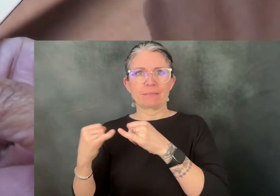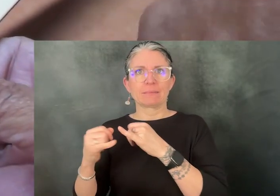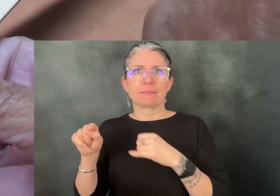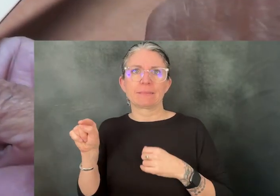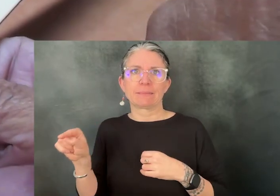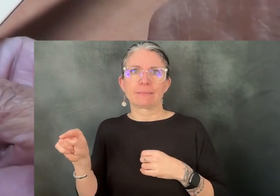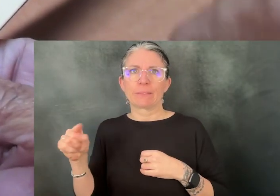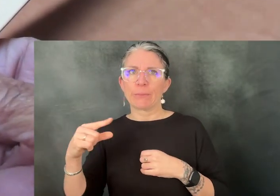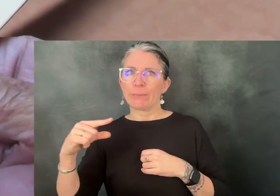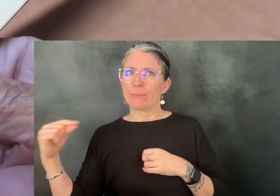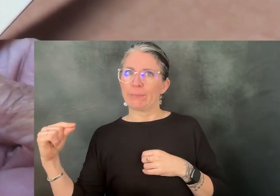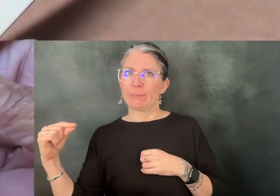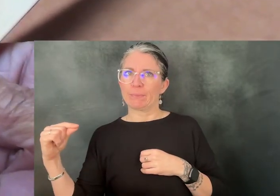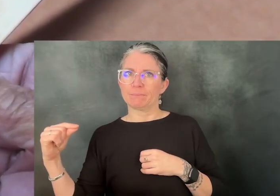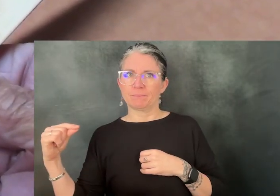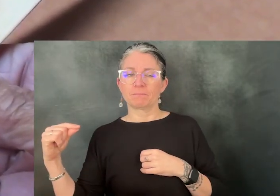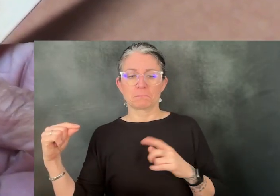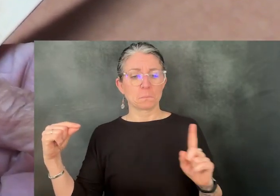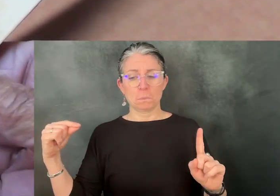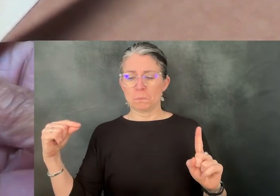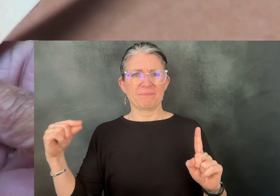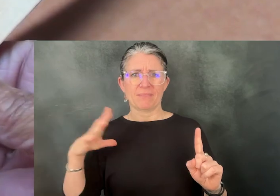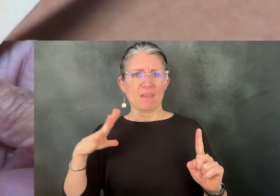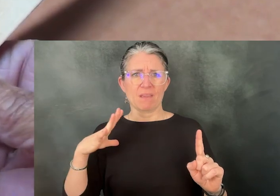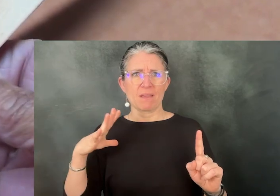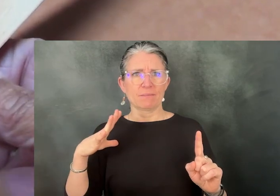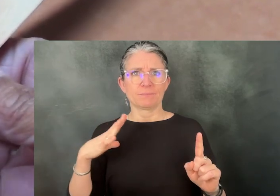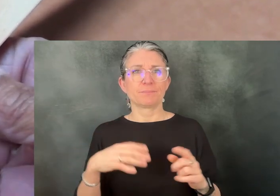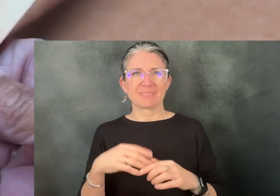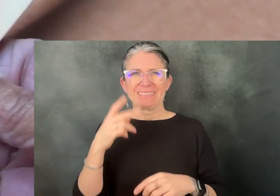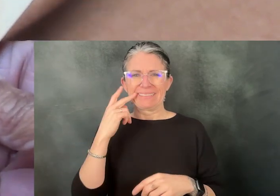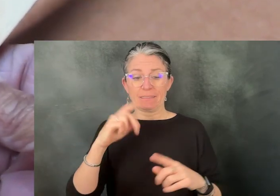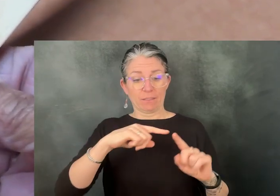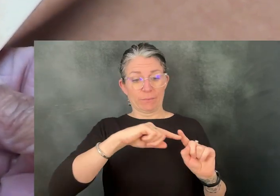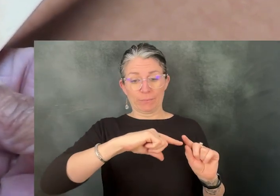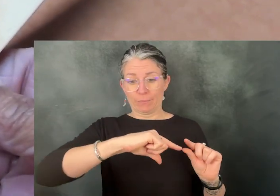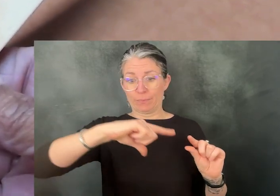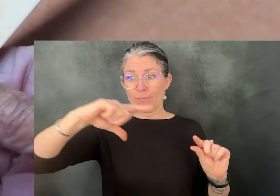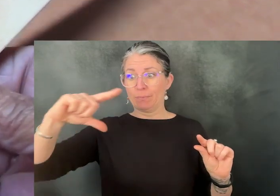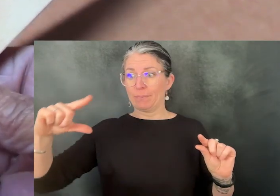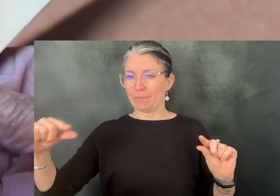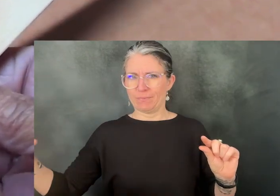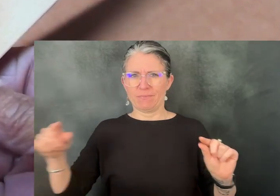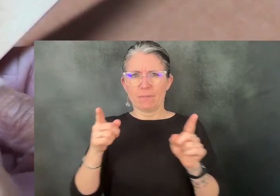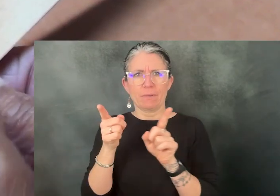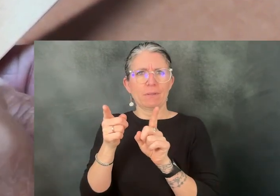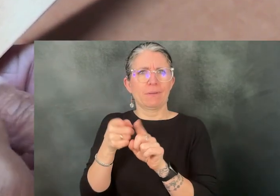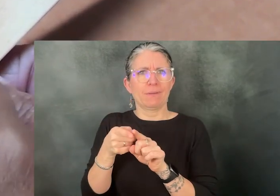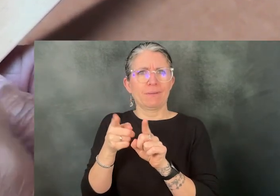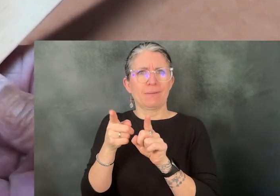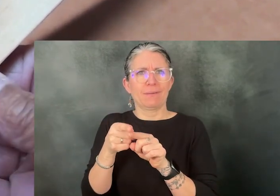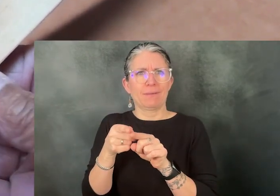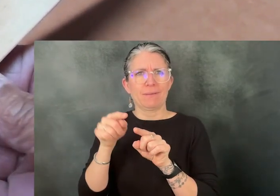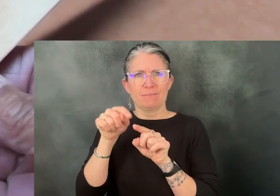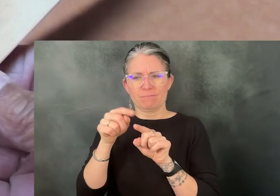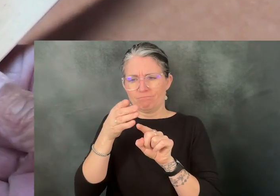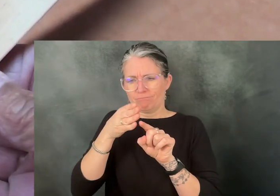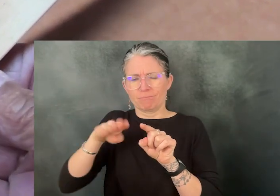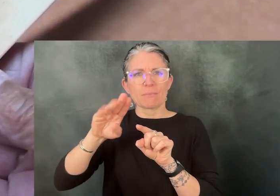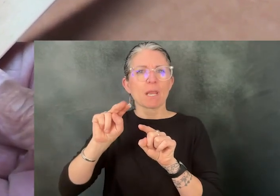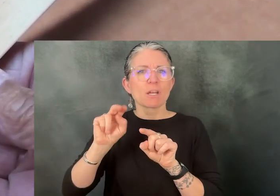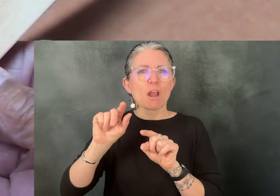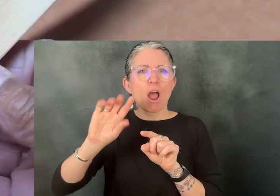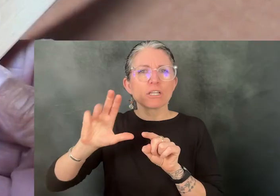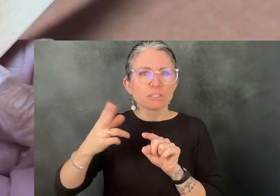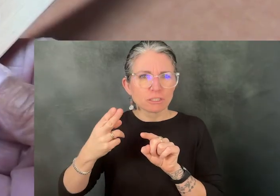have a point at one end. Now, if you notice, there's a little bit of a shape here for me, and I put a little notch there. So